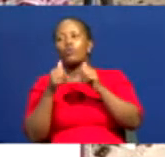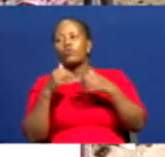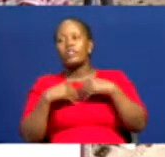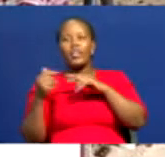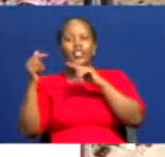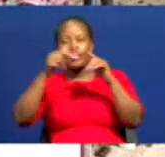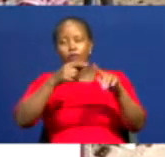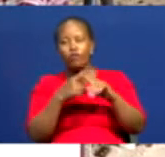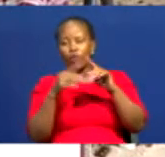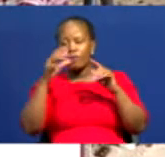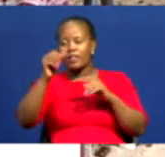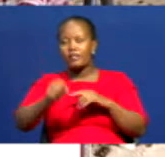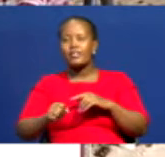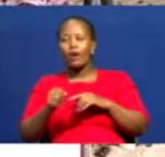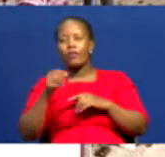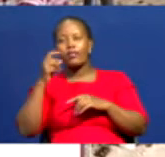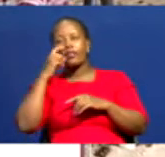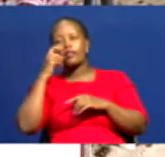South Sudan,